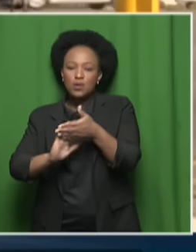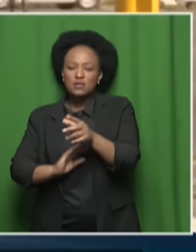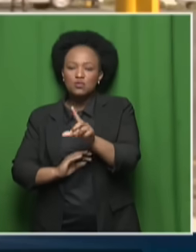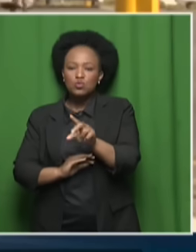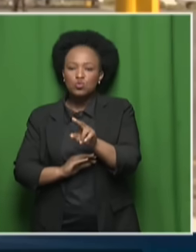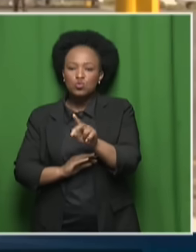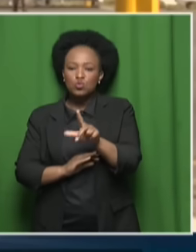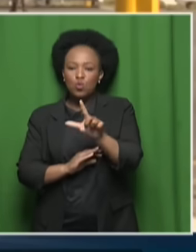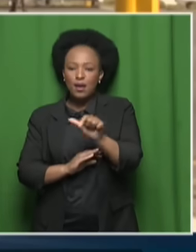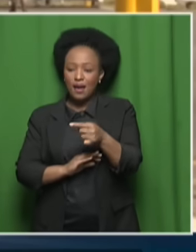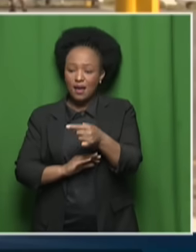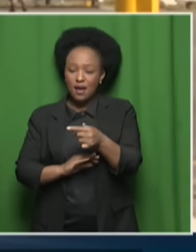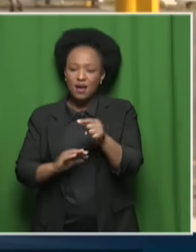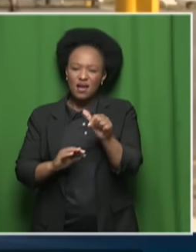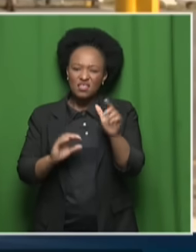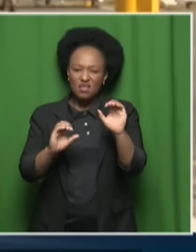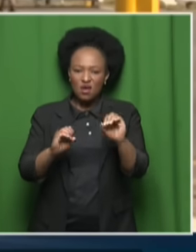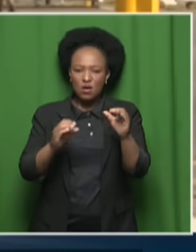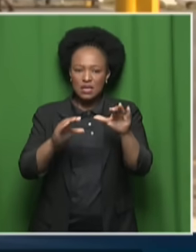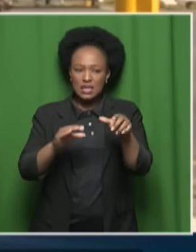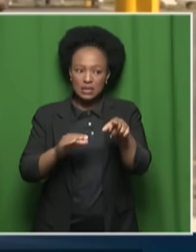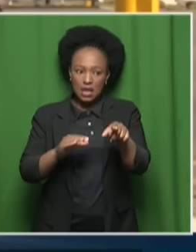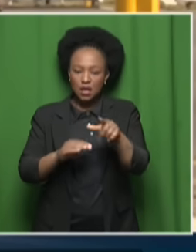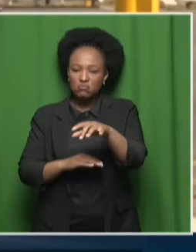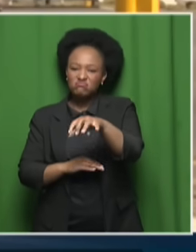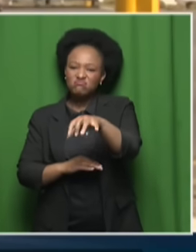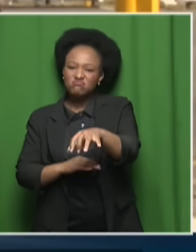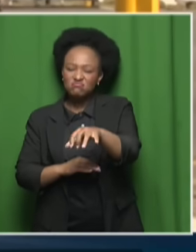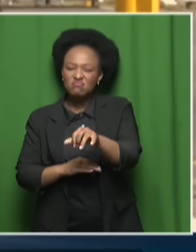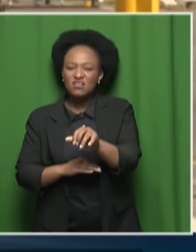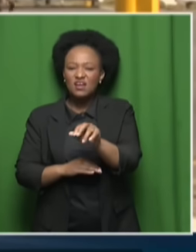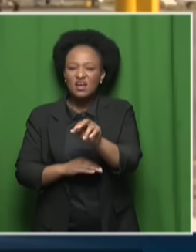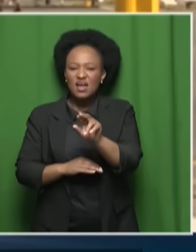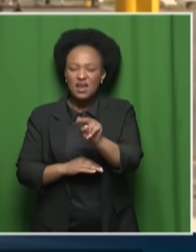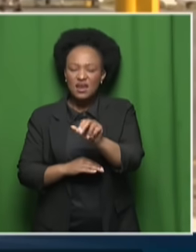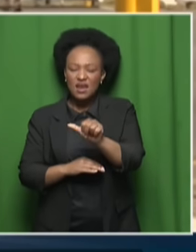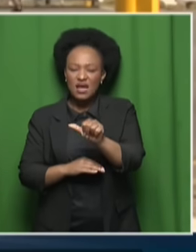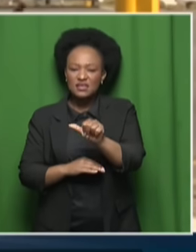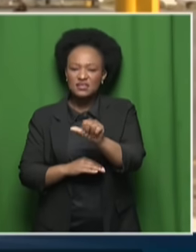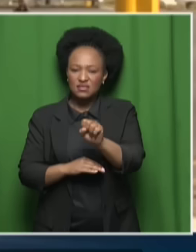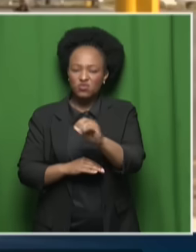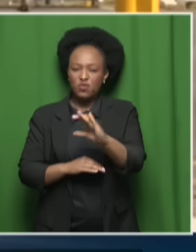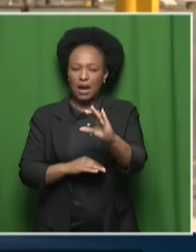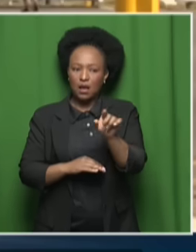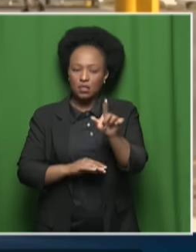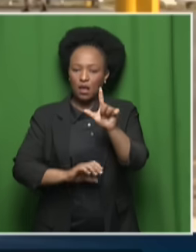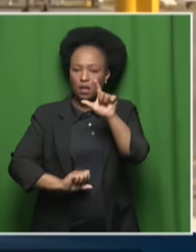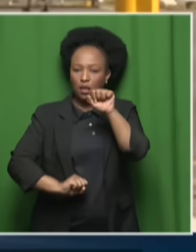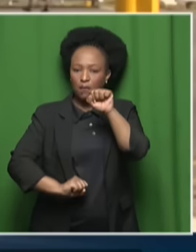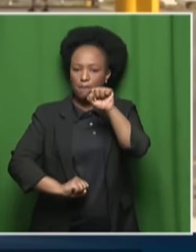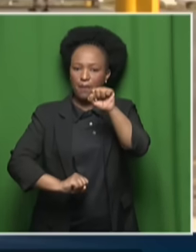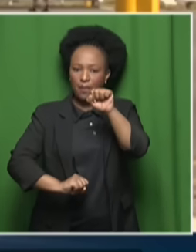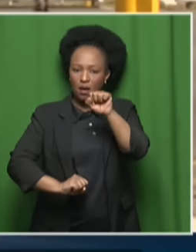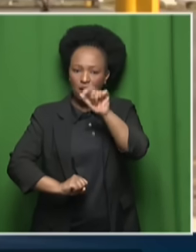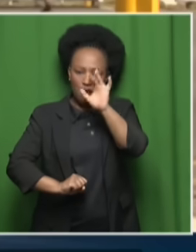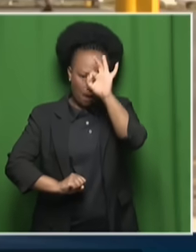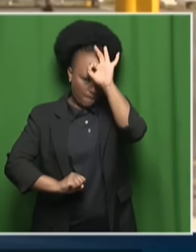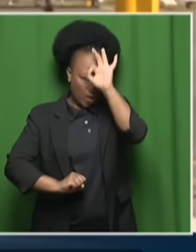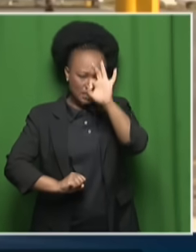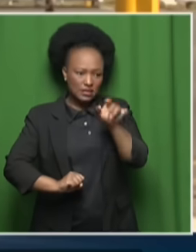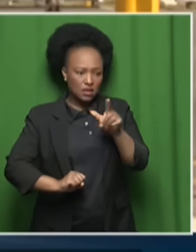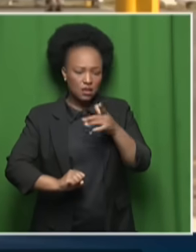organization staging a protest at the Nasrec, and we saw the police officers preventing them from marching to the